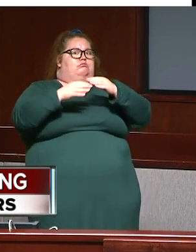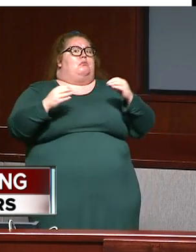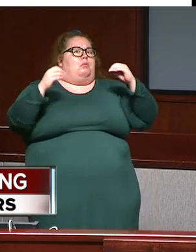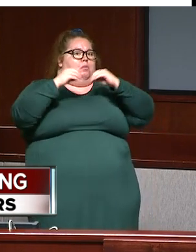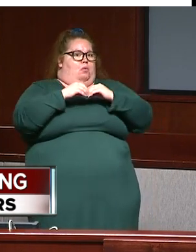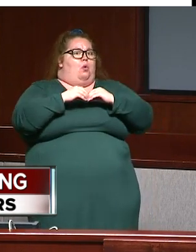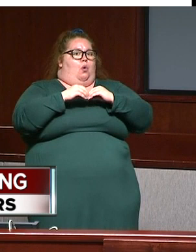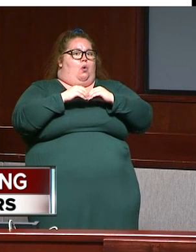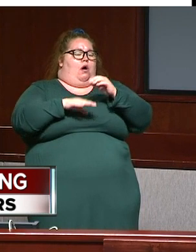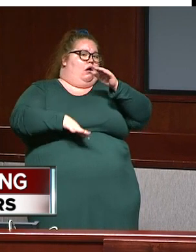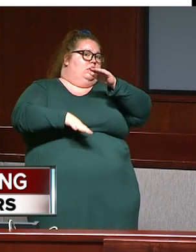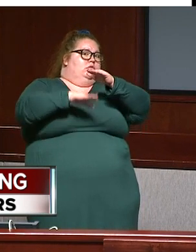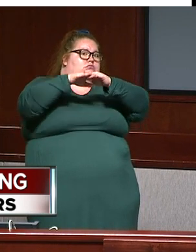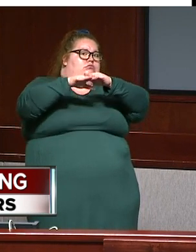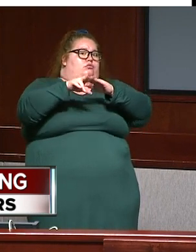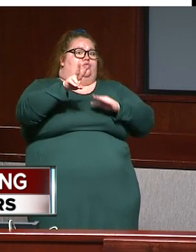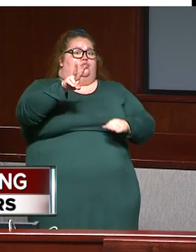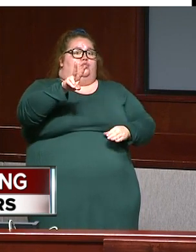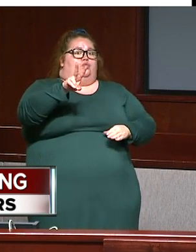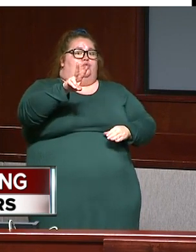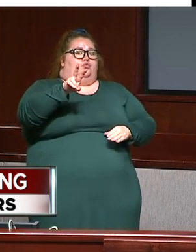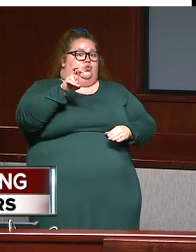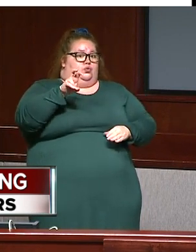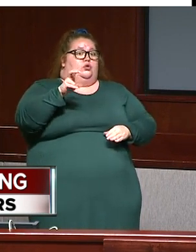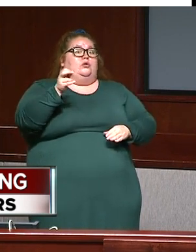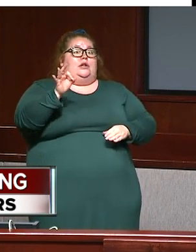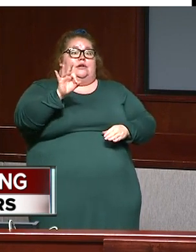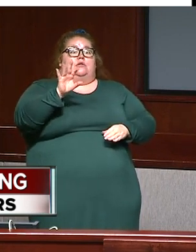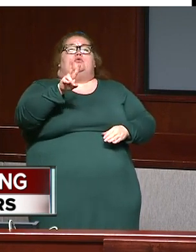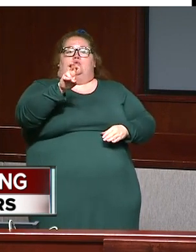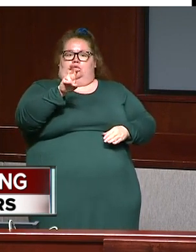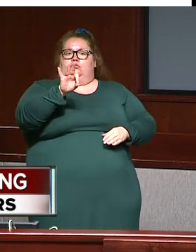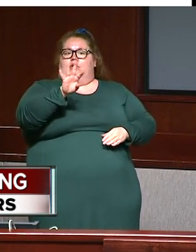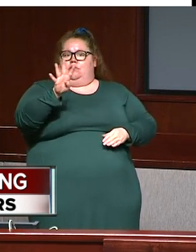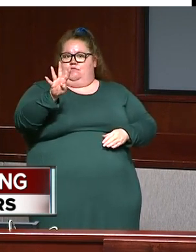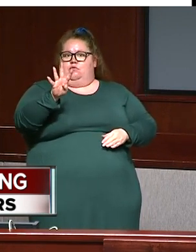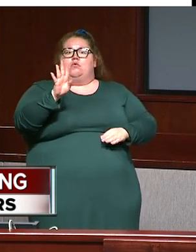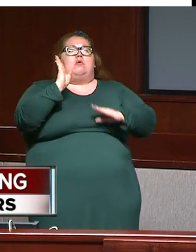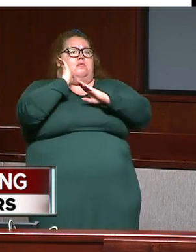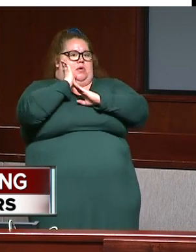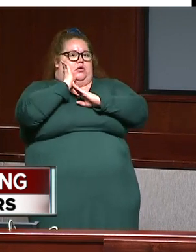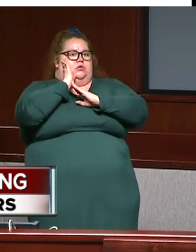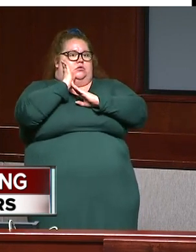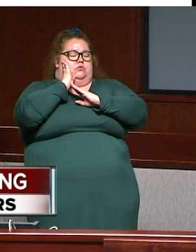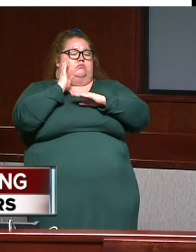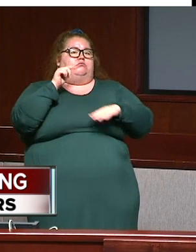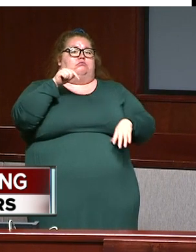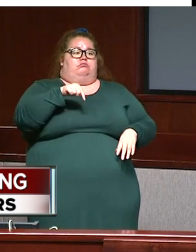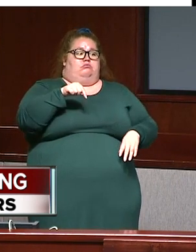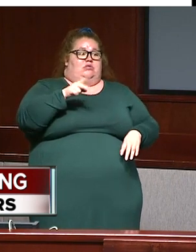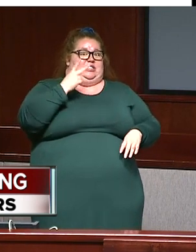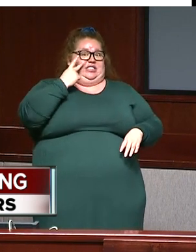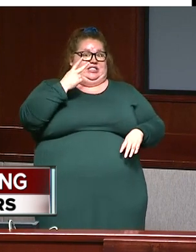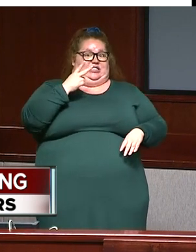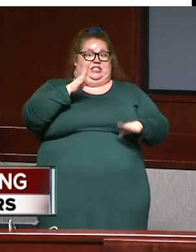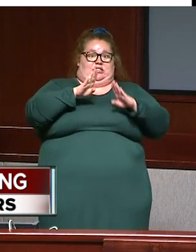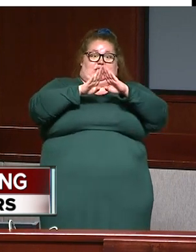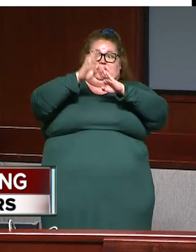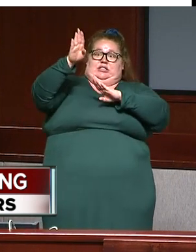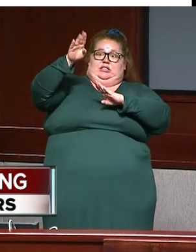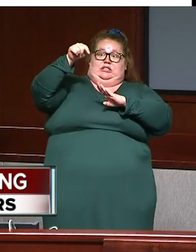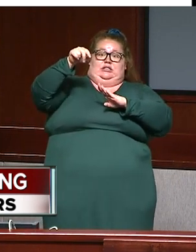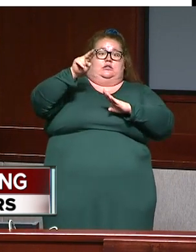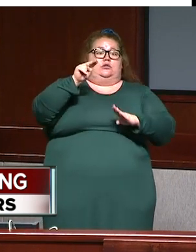up to 294 beds. However, the model shows that we will exceed that on